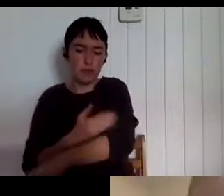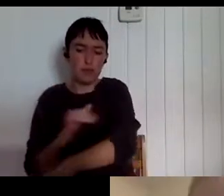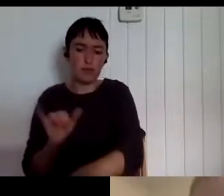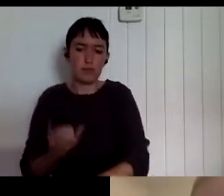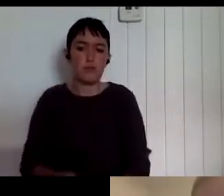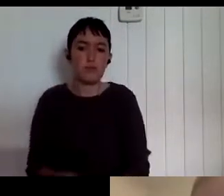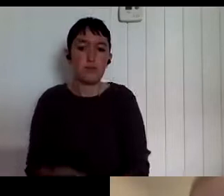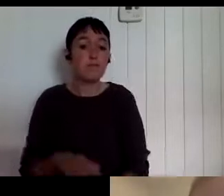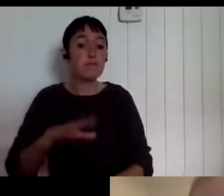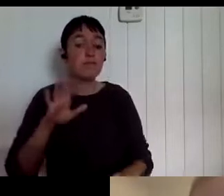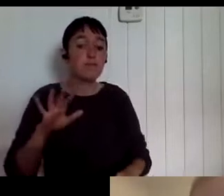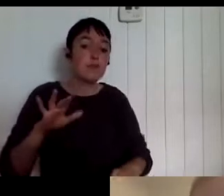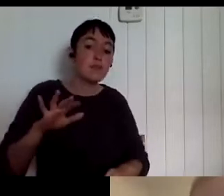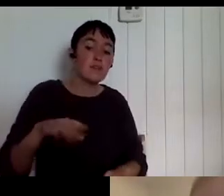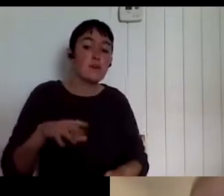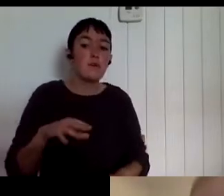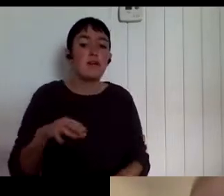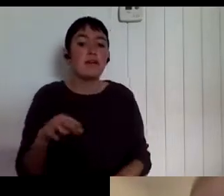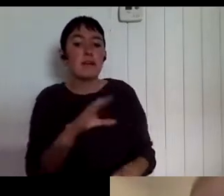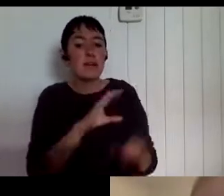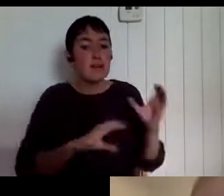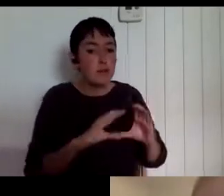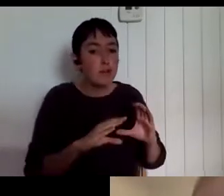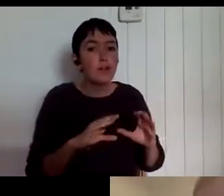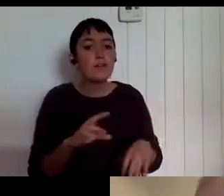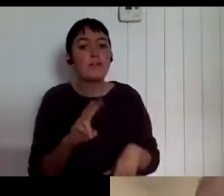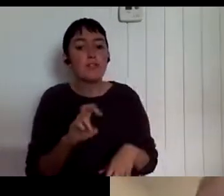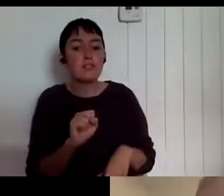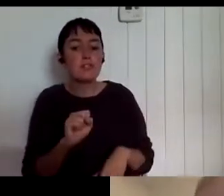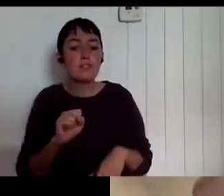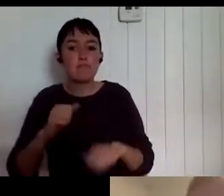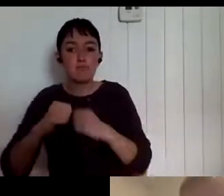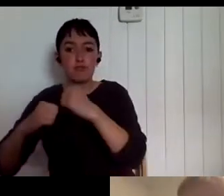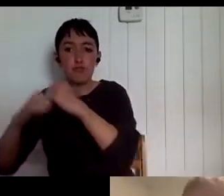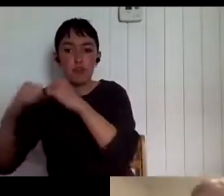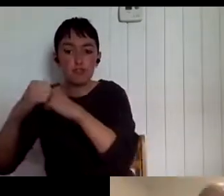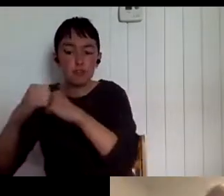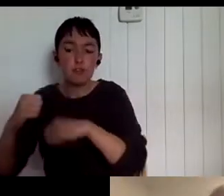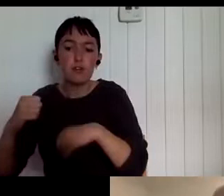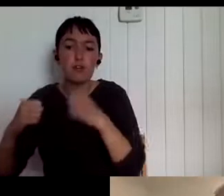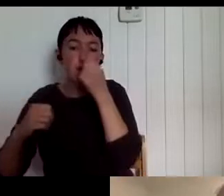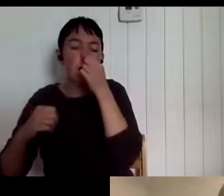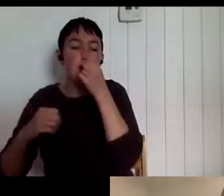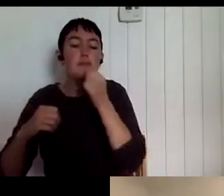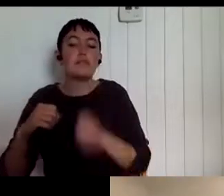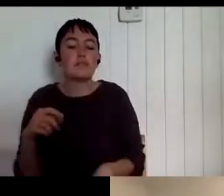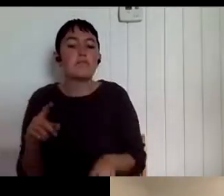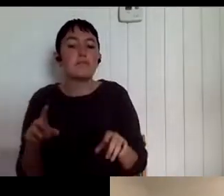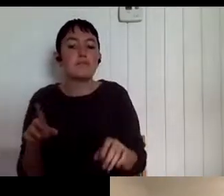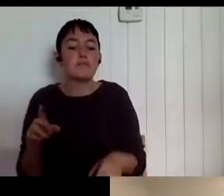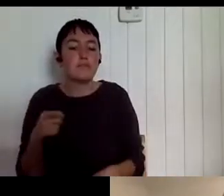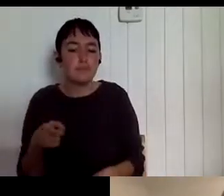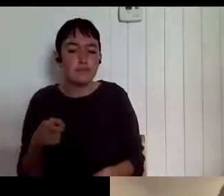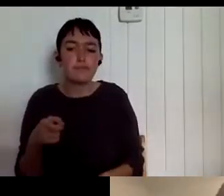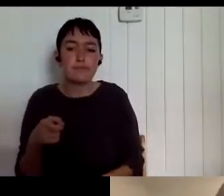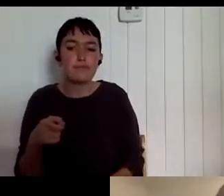versus the actual mechanisms, it really depends on what you're trying to use your battery for. As you can imagine, the ideal battery would be different for